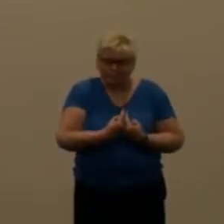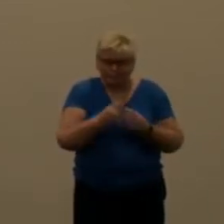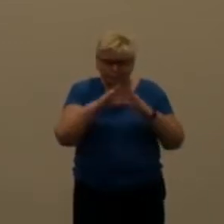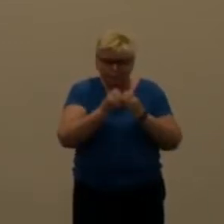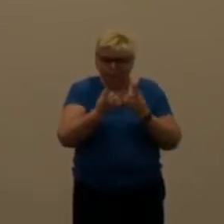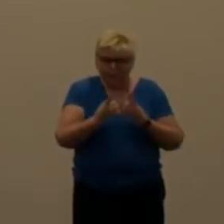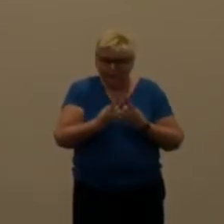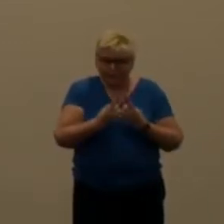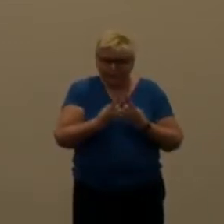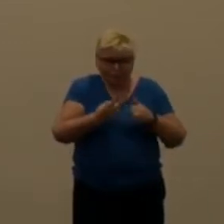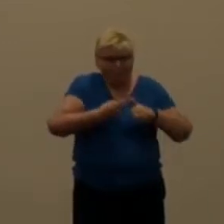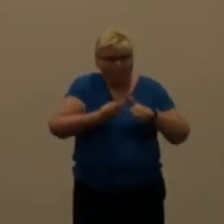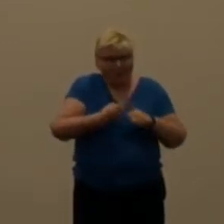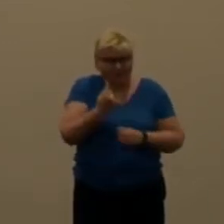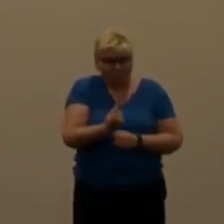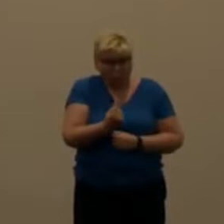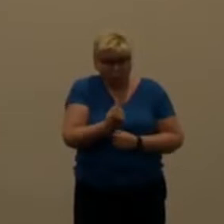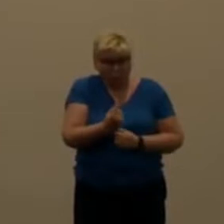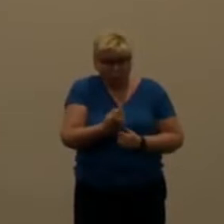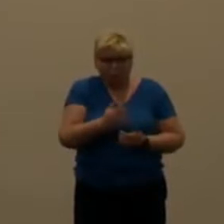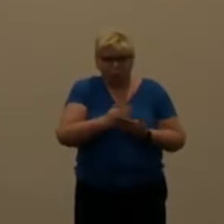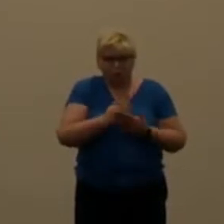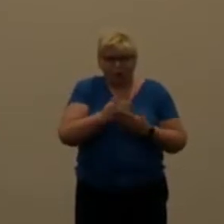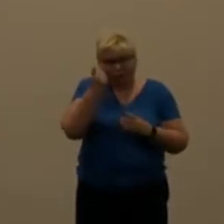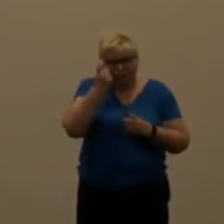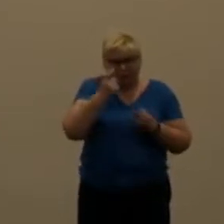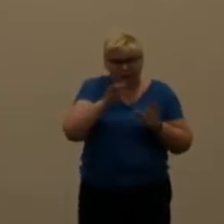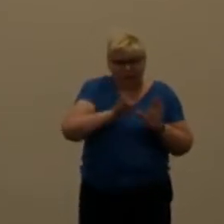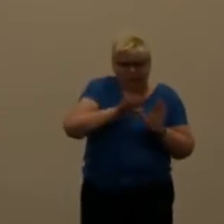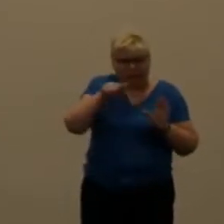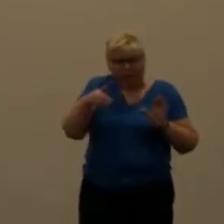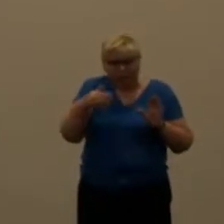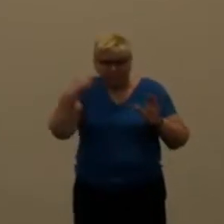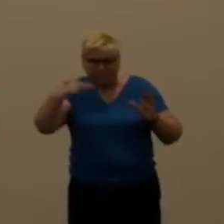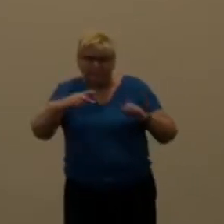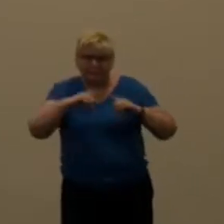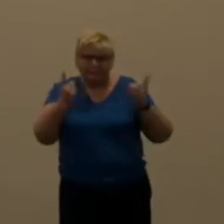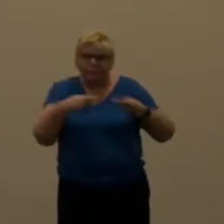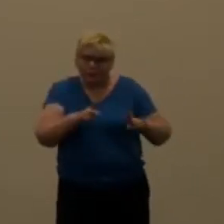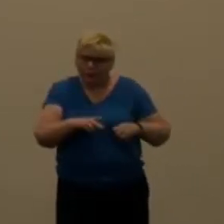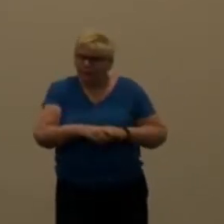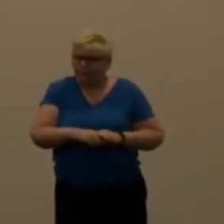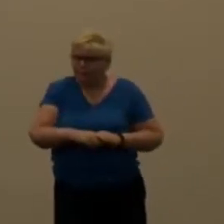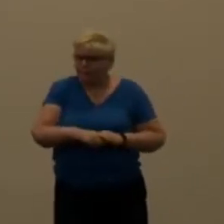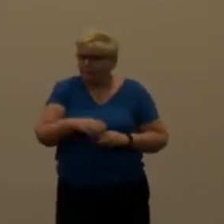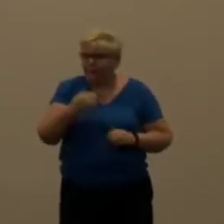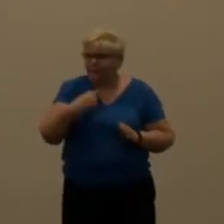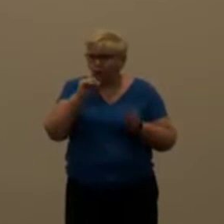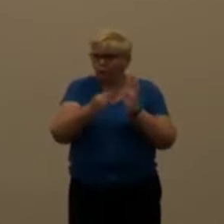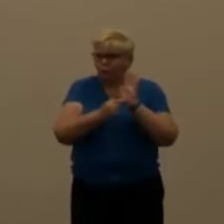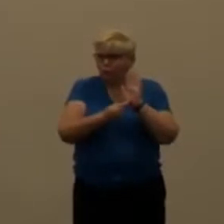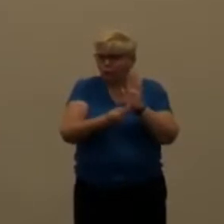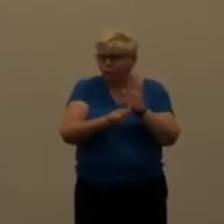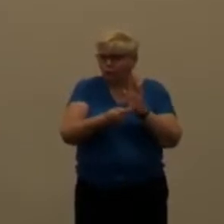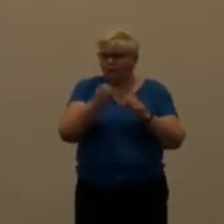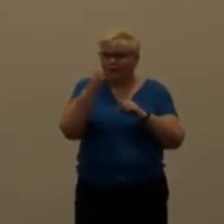triggered automatically for you. So this is kind of out of the box in a regular development environment. But what I'm going to show you, and this is like